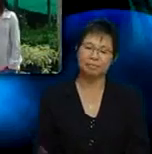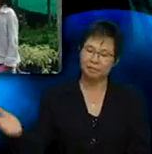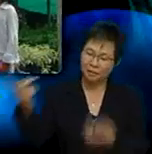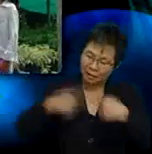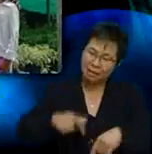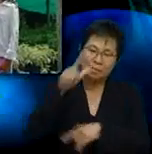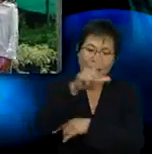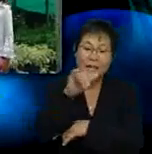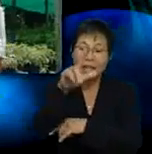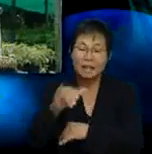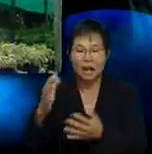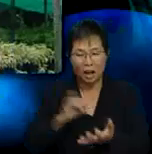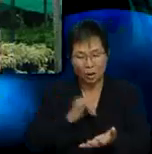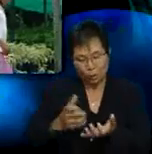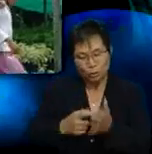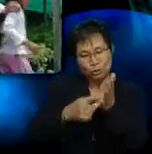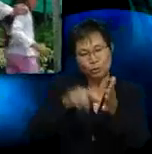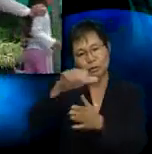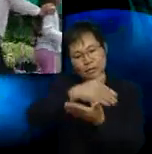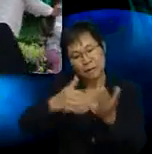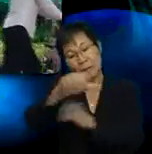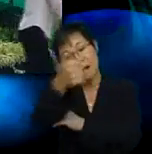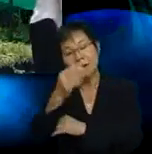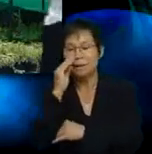Come, Lily. I want to show you some other plants.